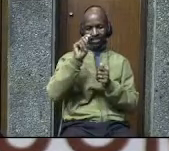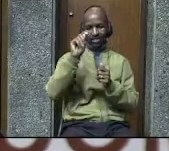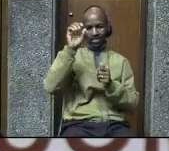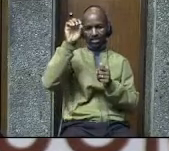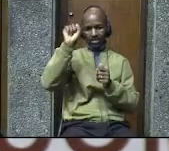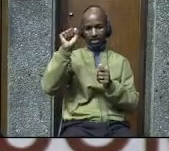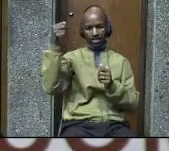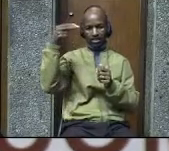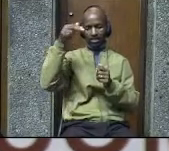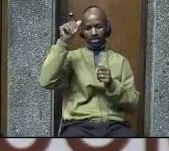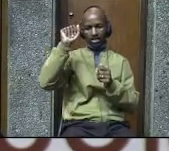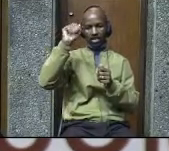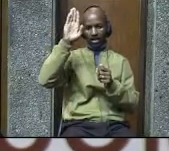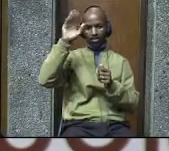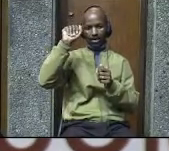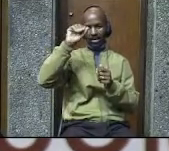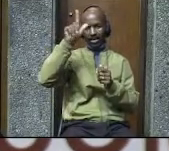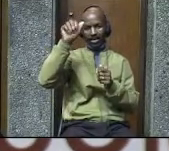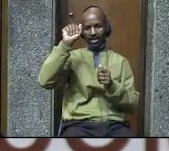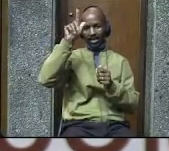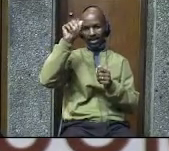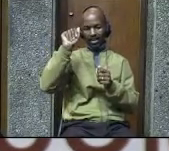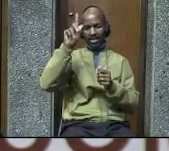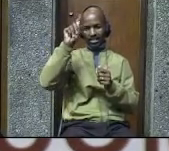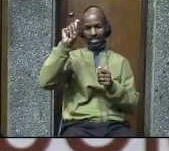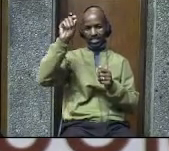Chabalala, T-S.